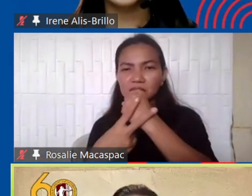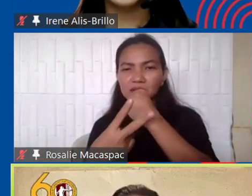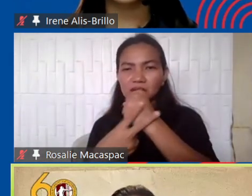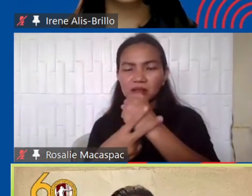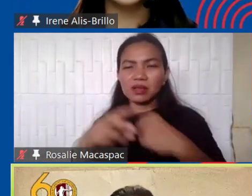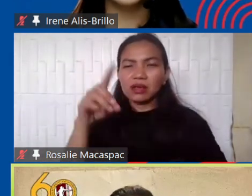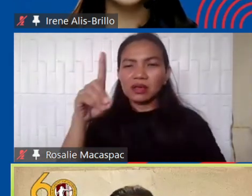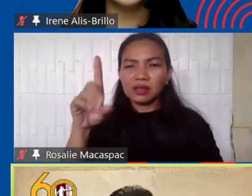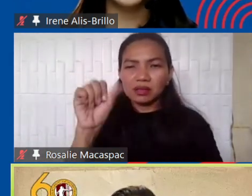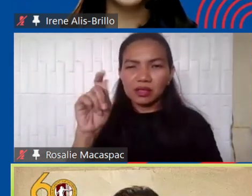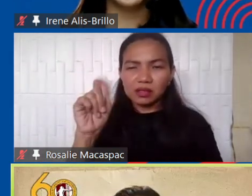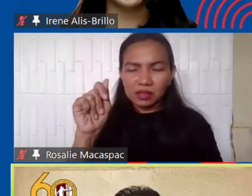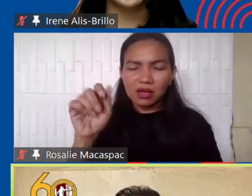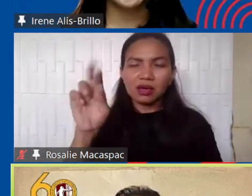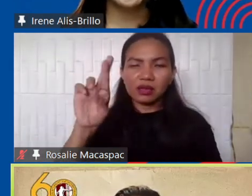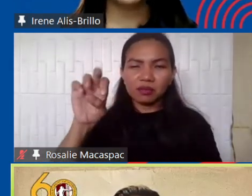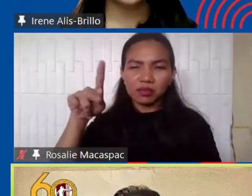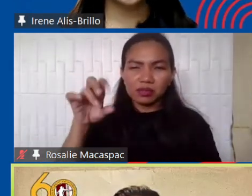maintain. Yan.